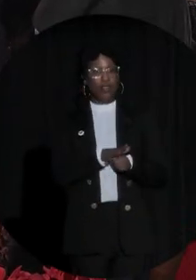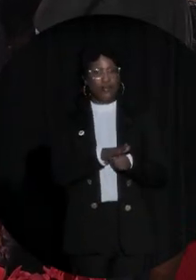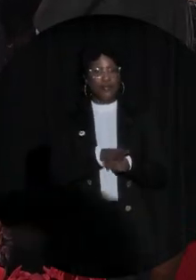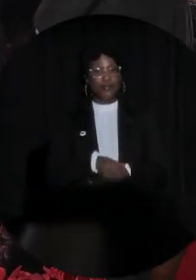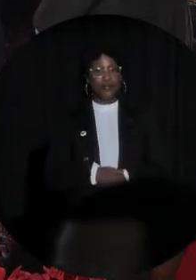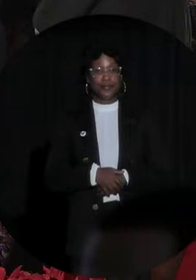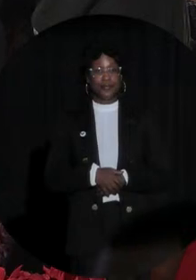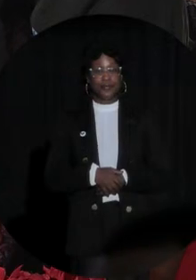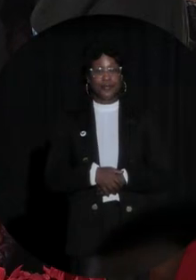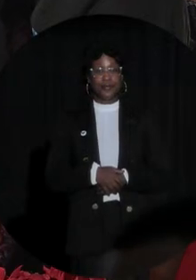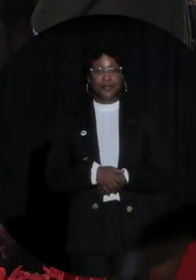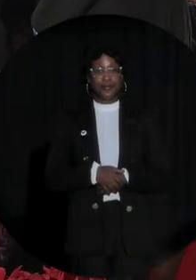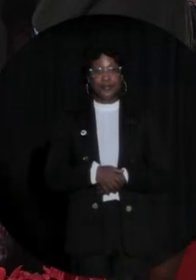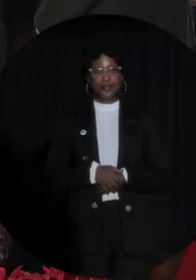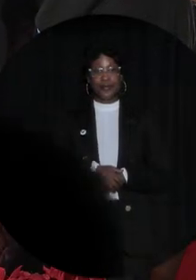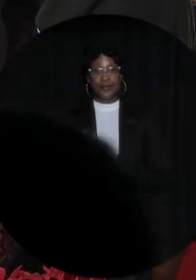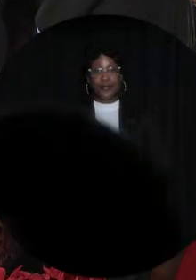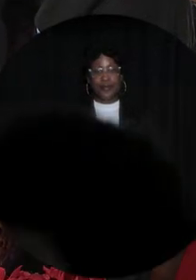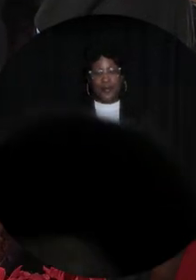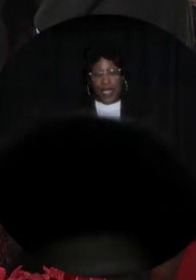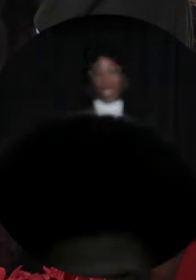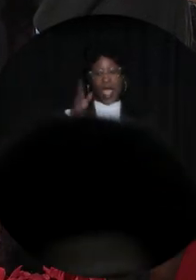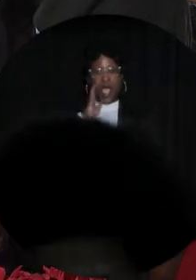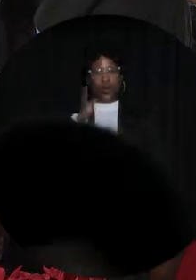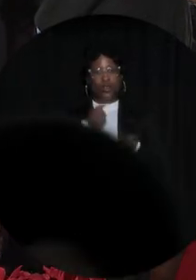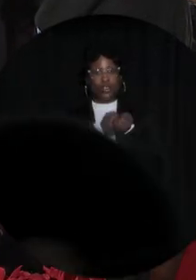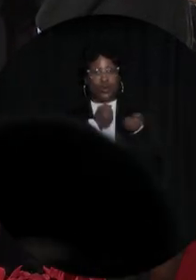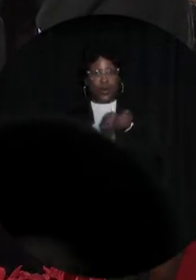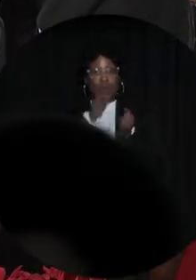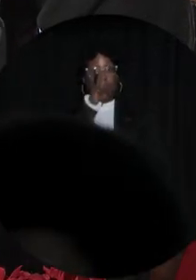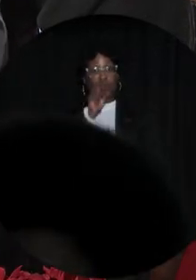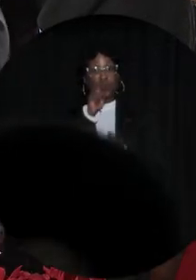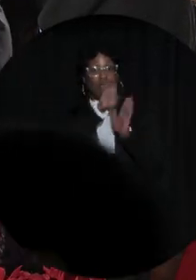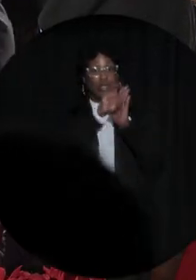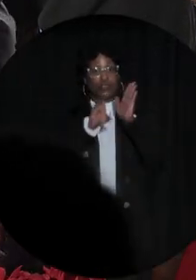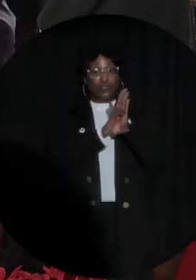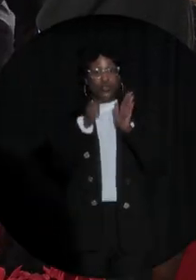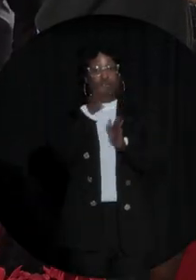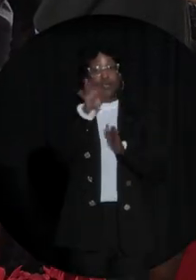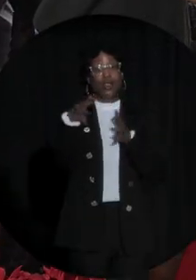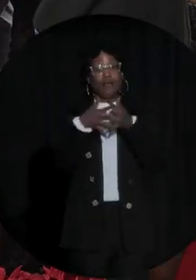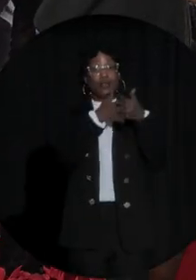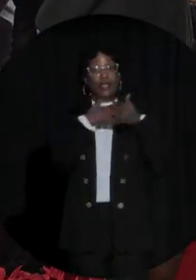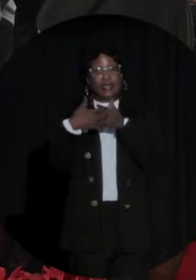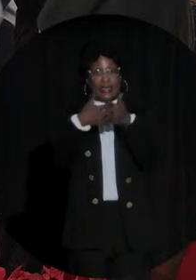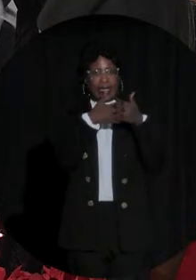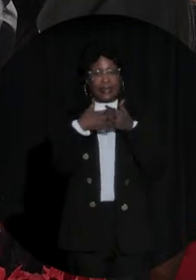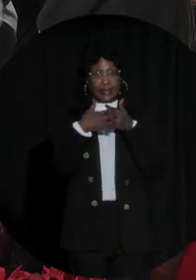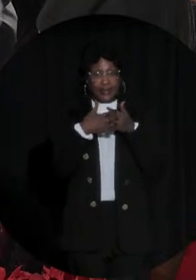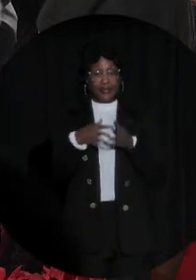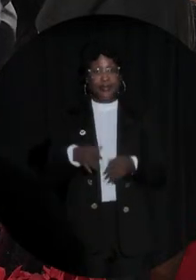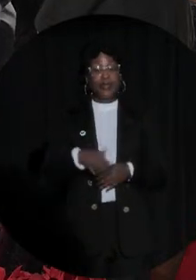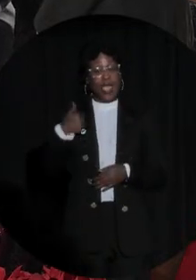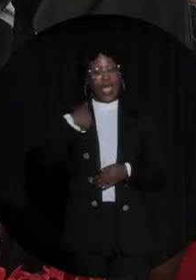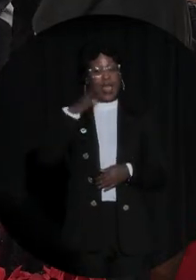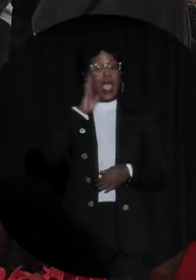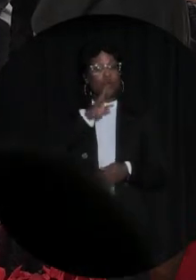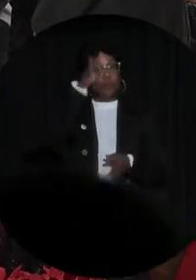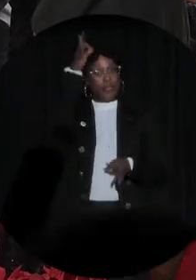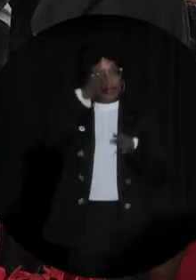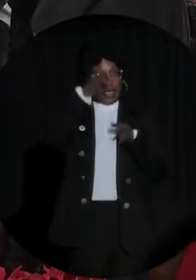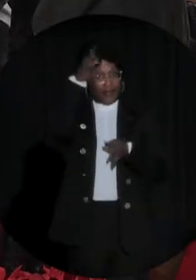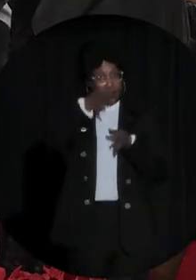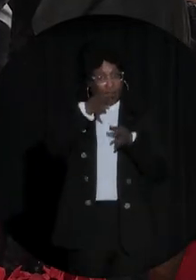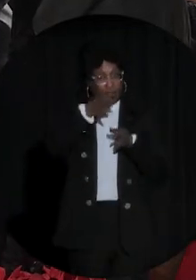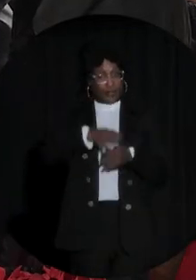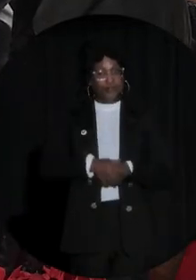Do solemnly swear that I will support the Constitution of the United States. That I will support the Constitution of the United States. And that I will be faithful. And that I will